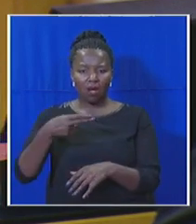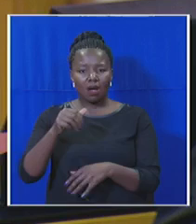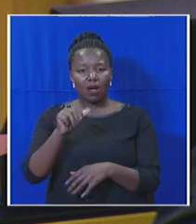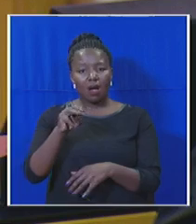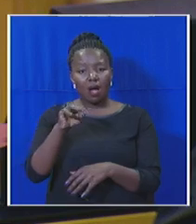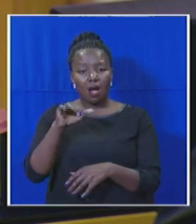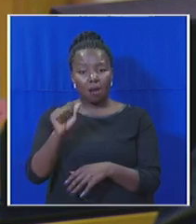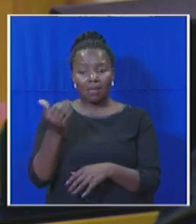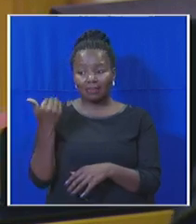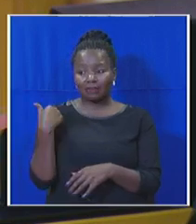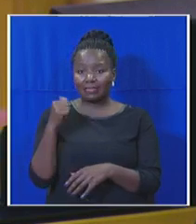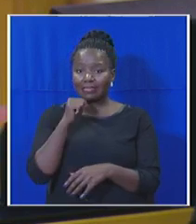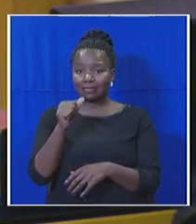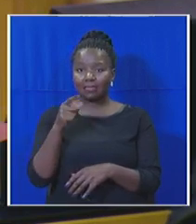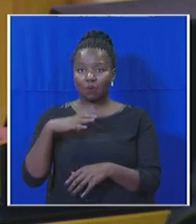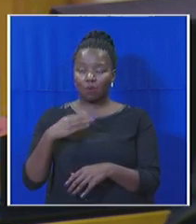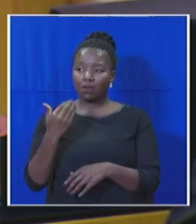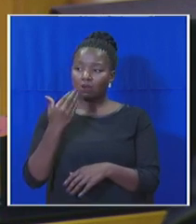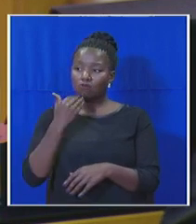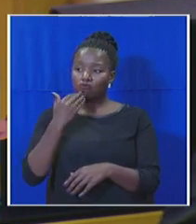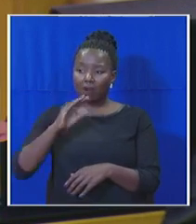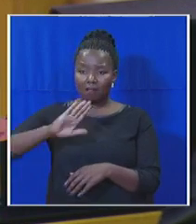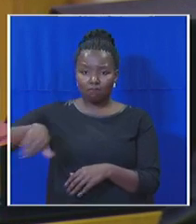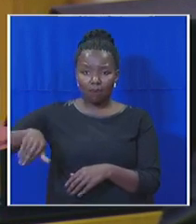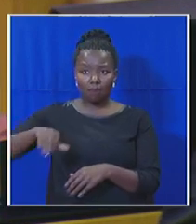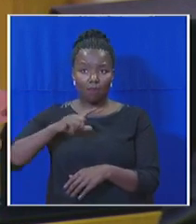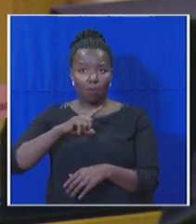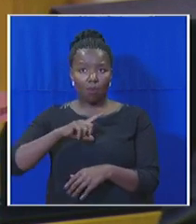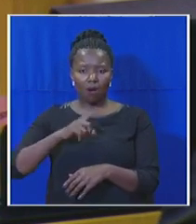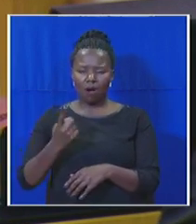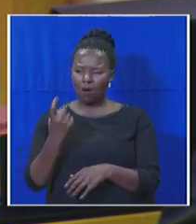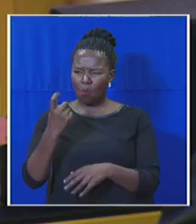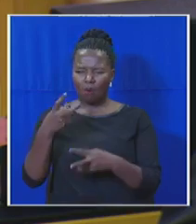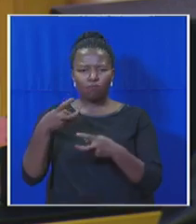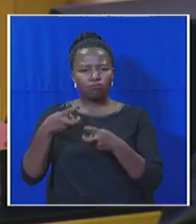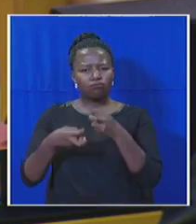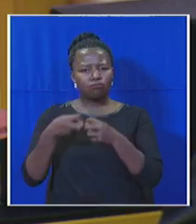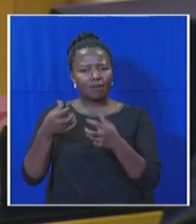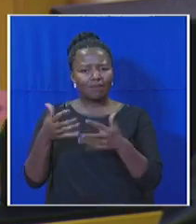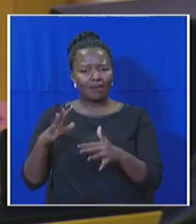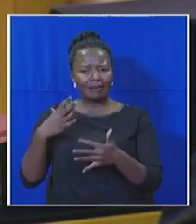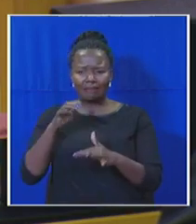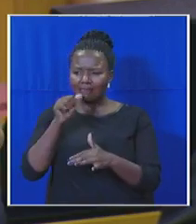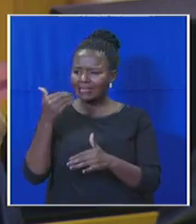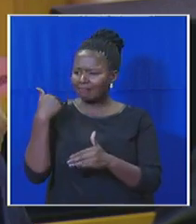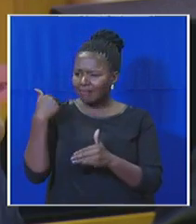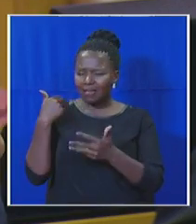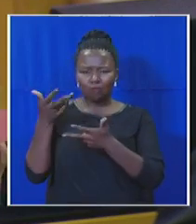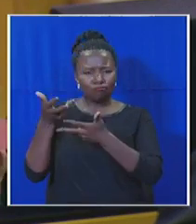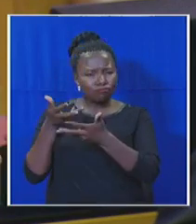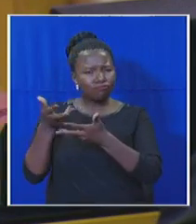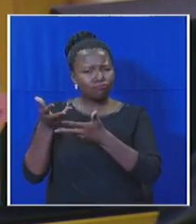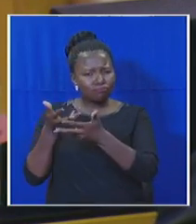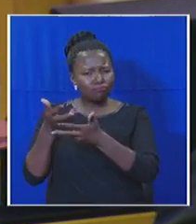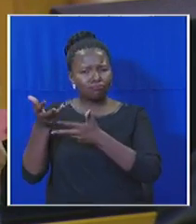they want to get rid of Israel, it was as a result of one fact. Despite all the negotiation engagement between